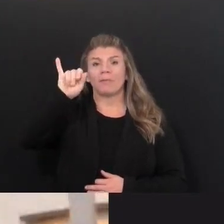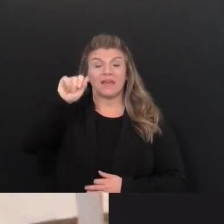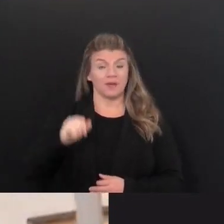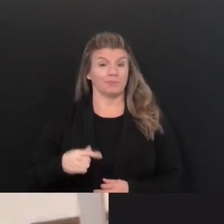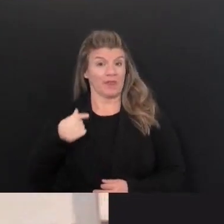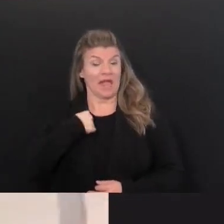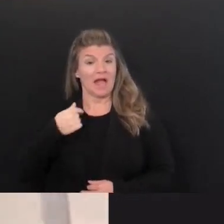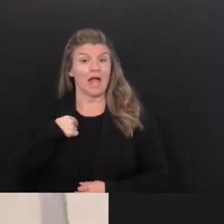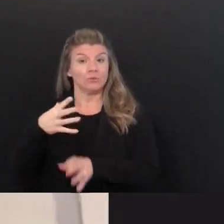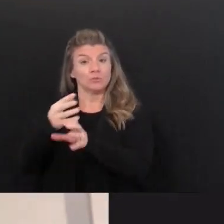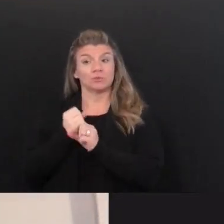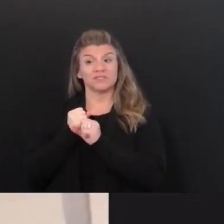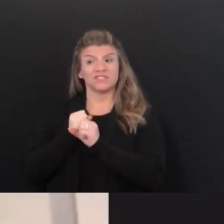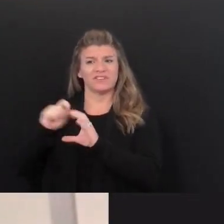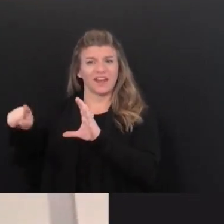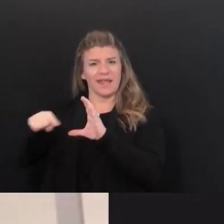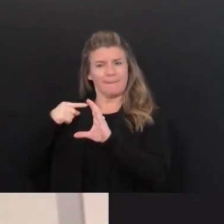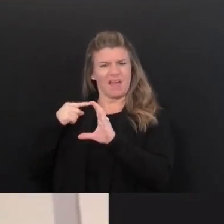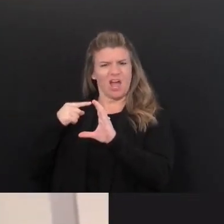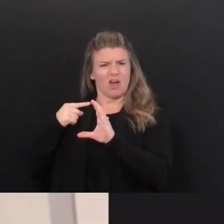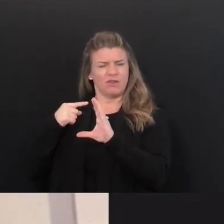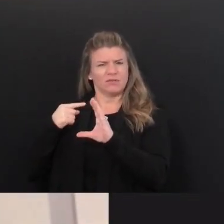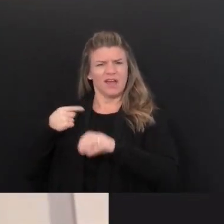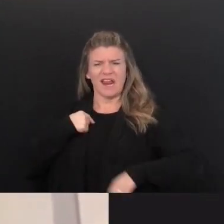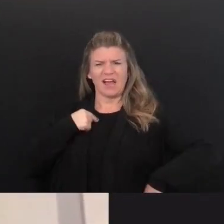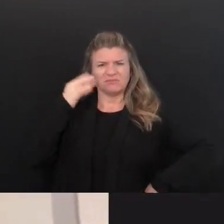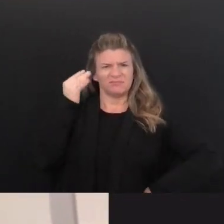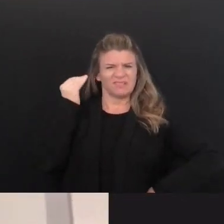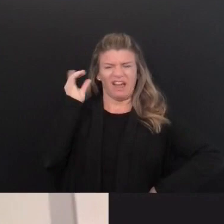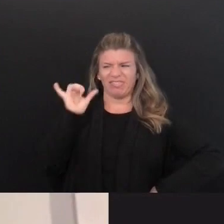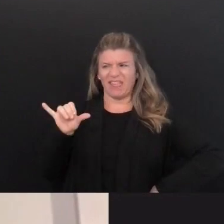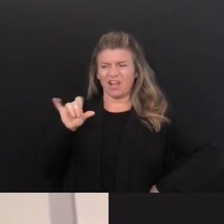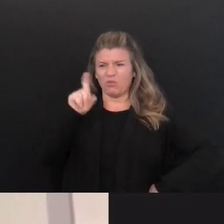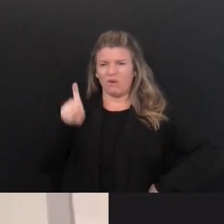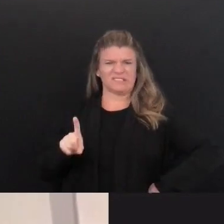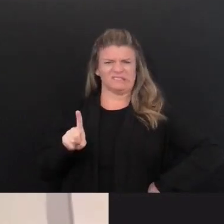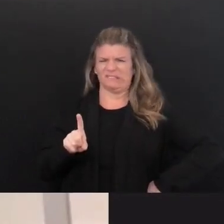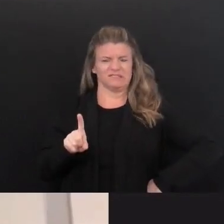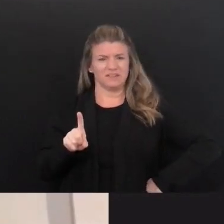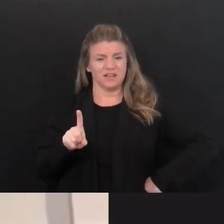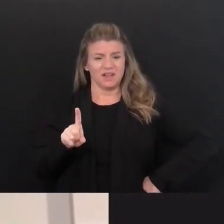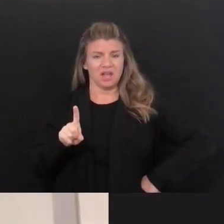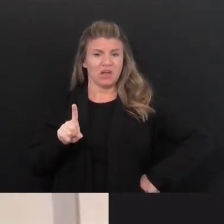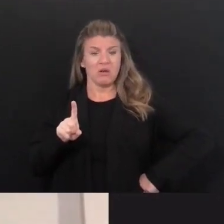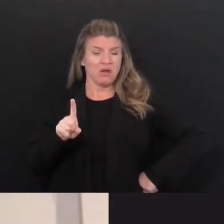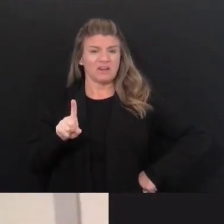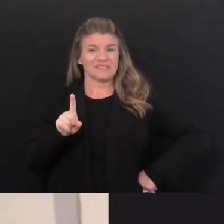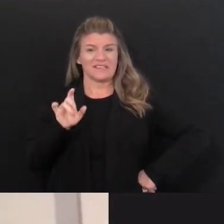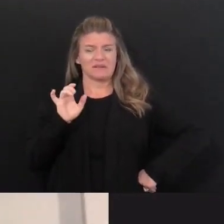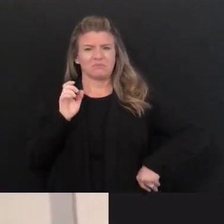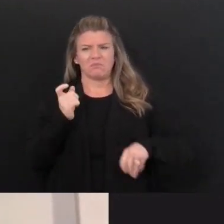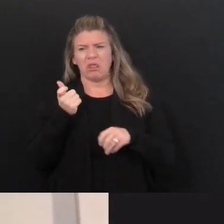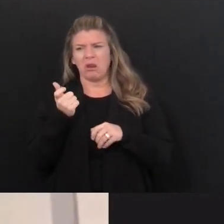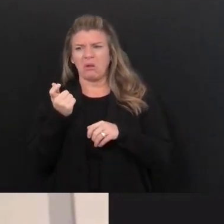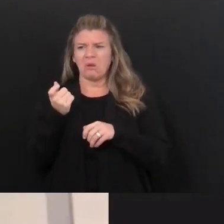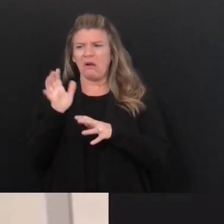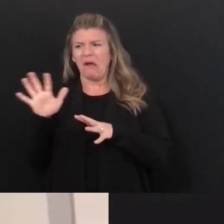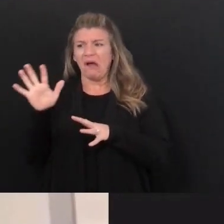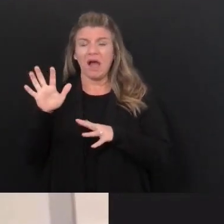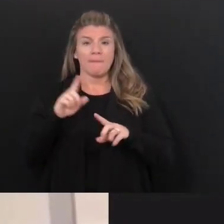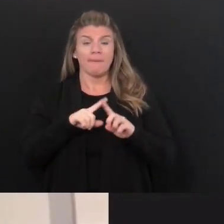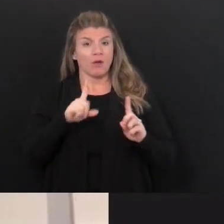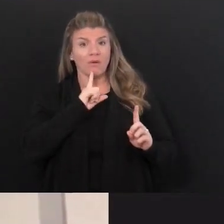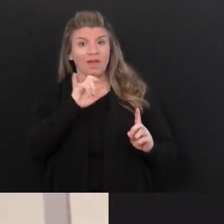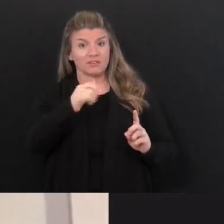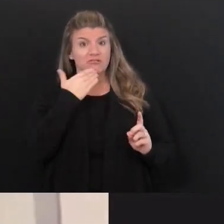the other day, and at first I thought this was kind of a frivolous question. And then the more I thought about it, I thought, wow, this is a really good question, given the time of year and the nice weather